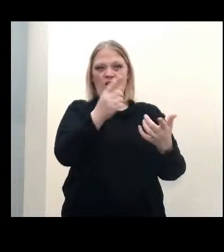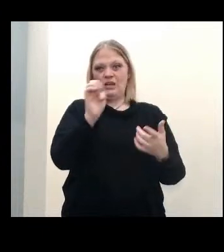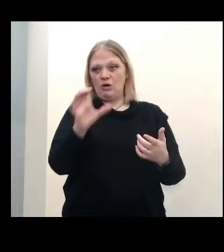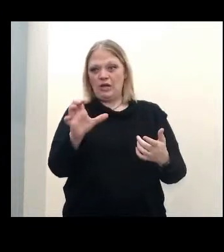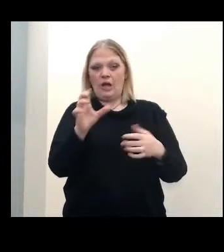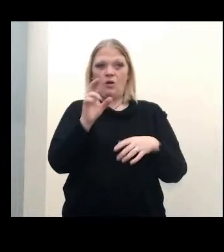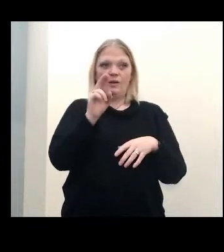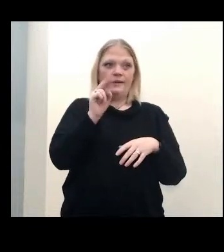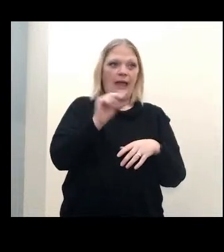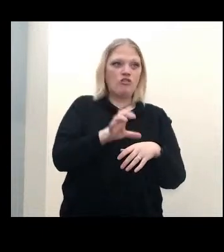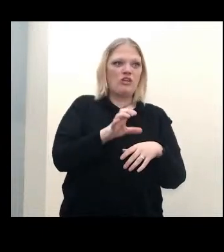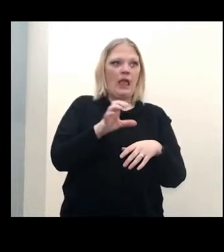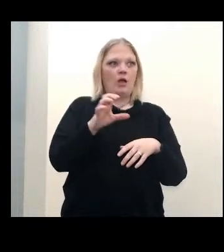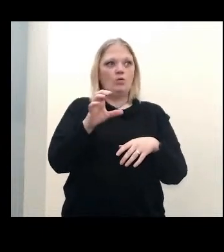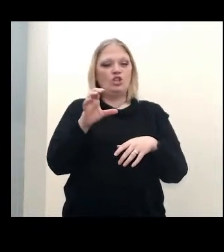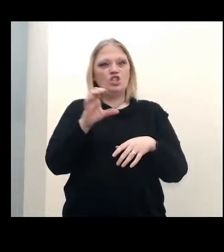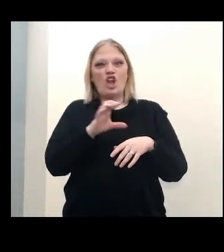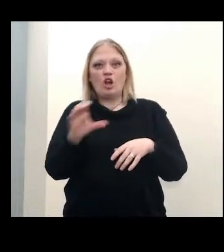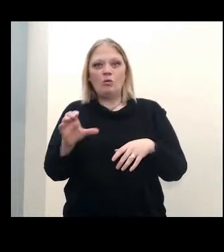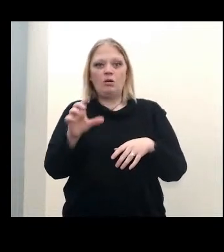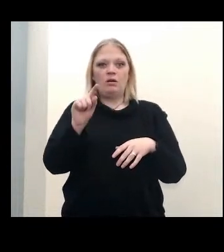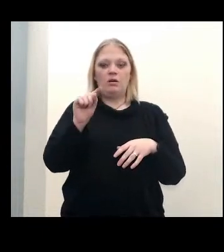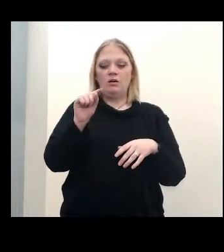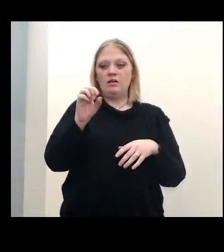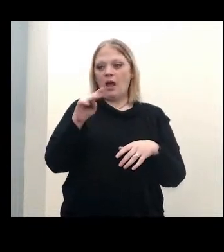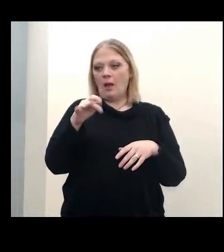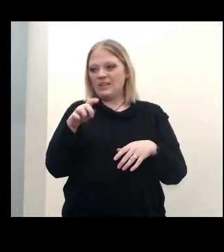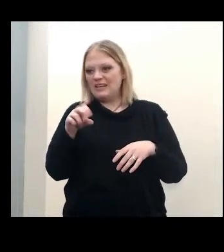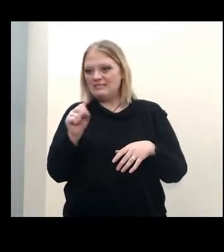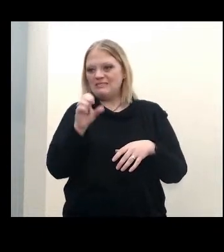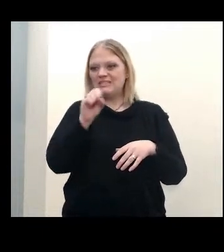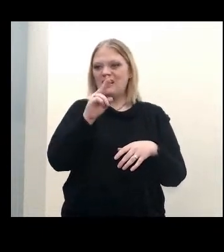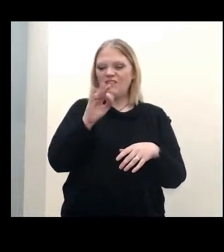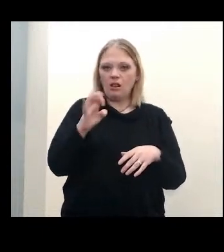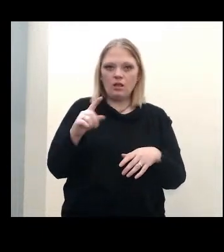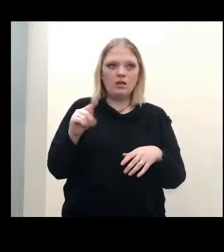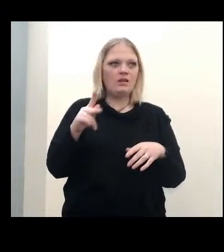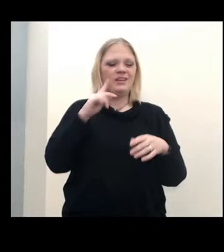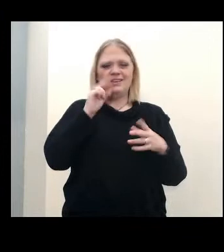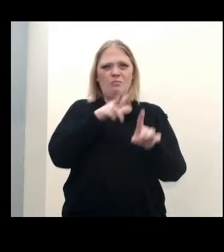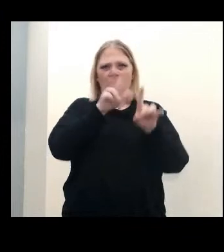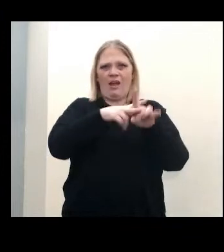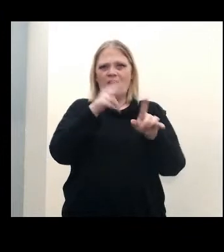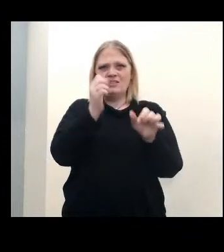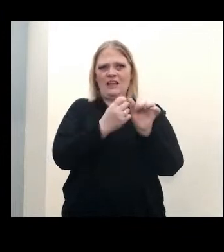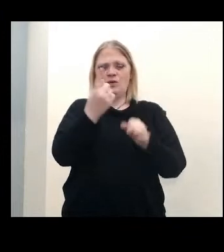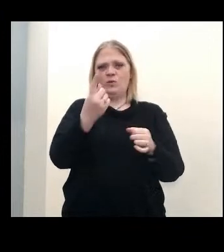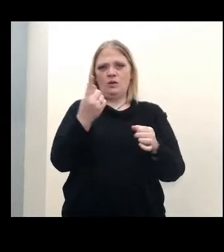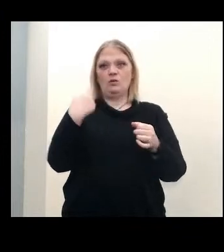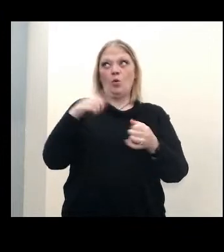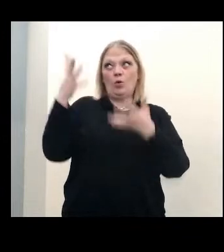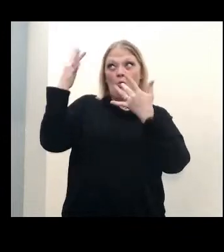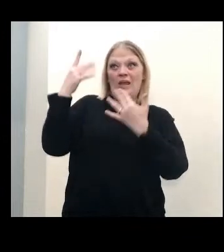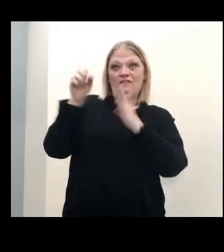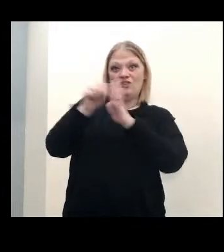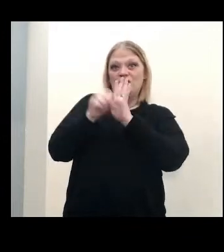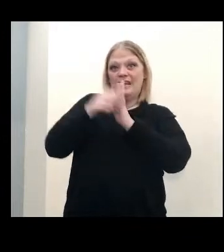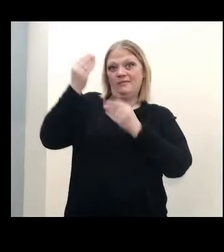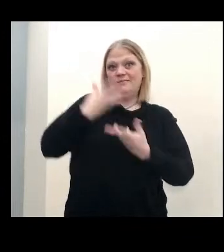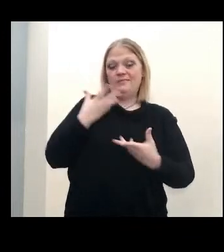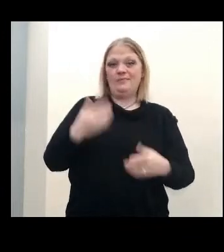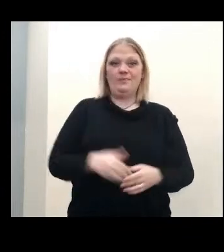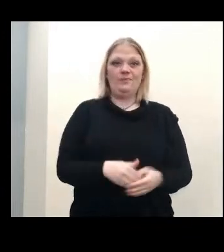Niagara County, Chautauqua County, Tompkins County, Suffolk County. Doesn't matter. It's going to apply everywhere, and that's why we have to wait for the guidance.